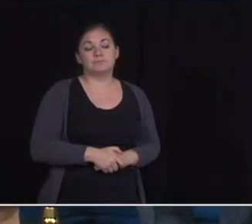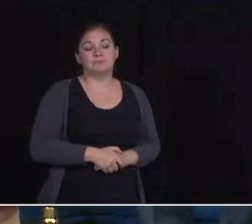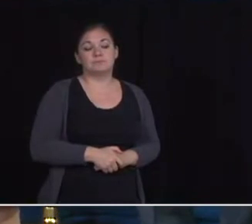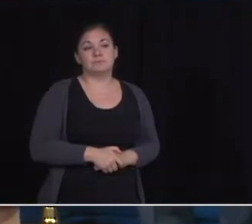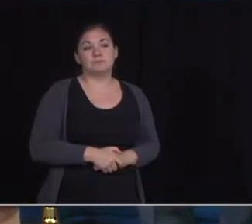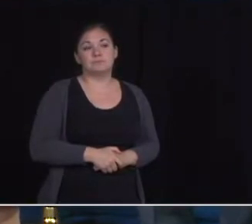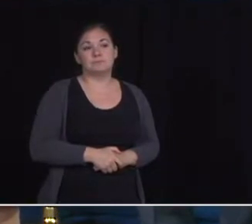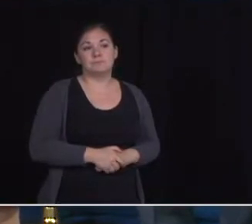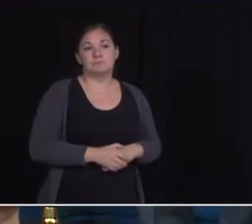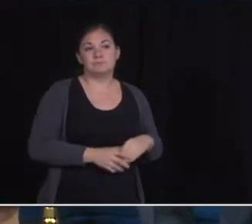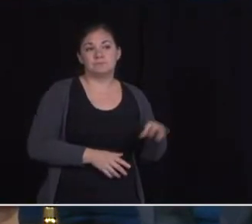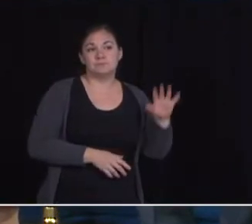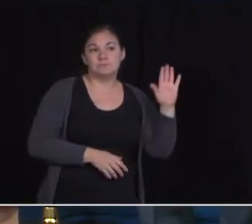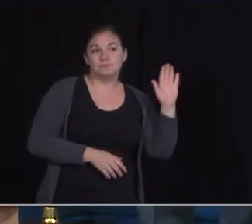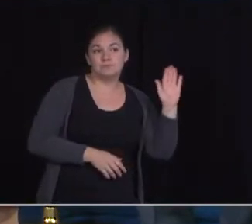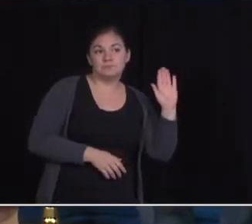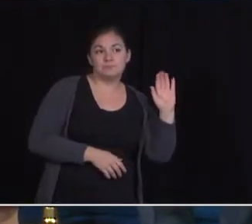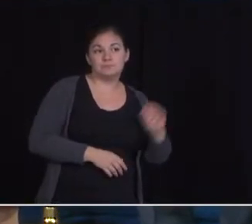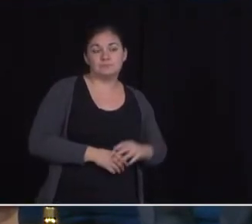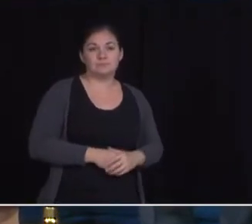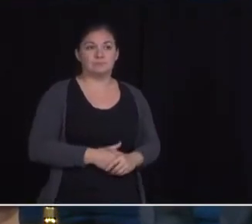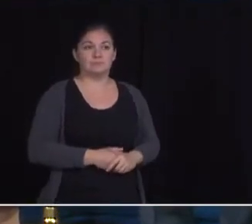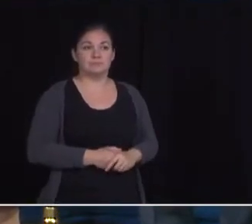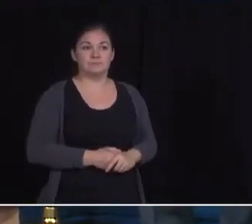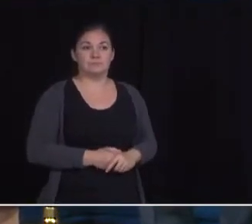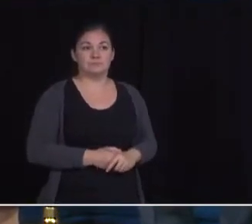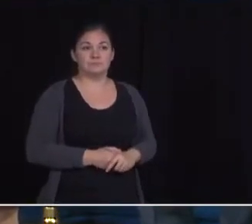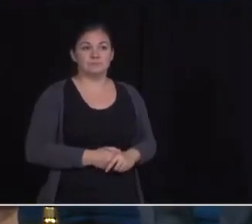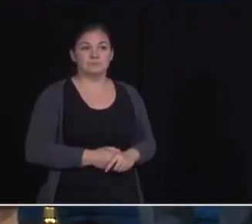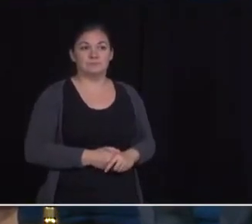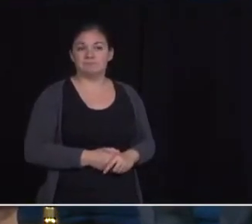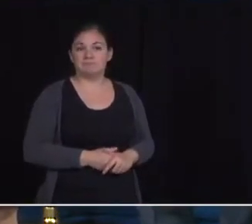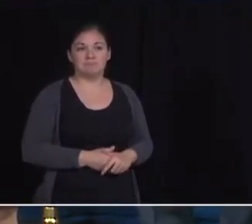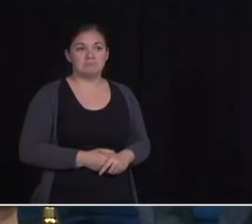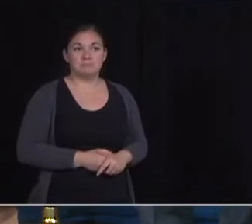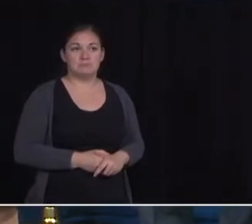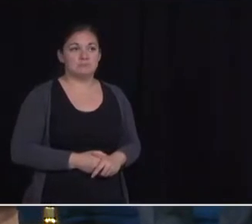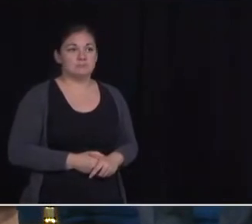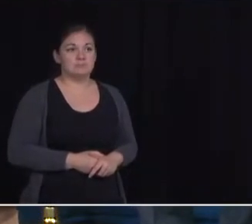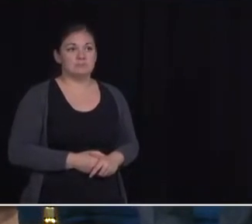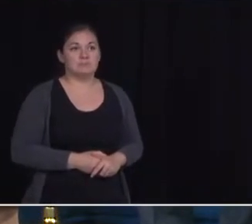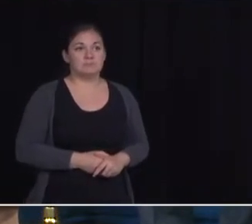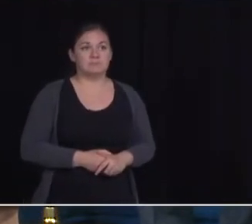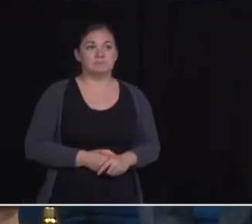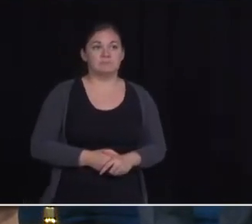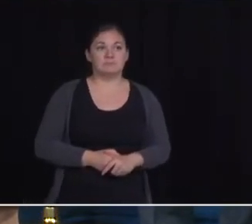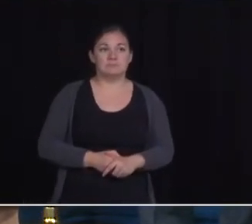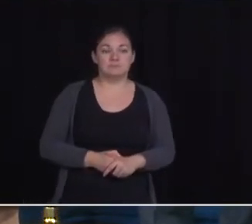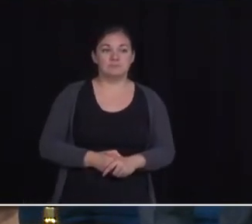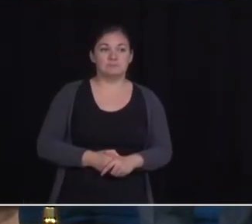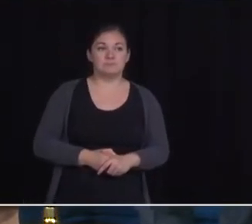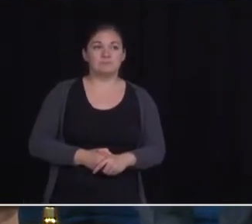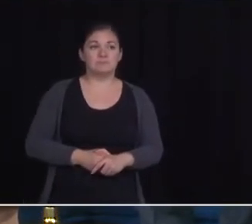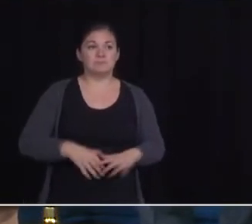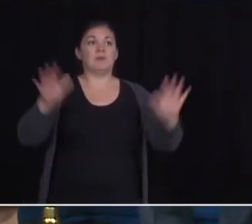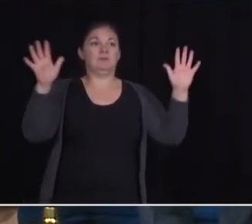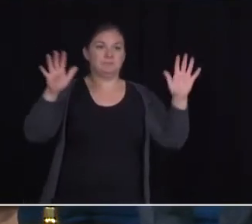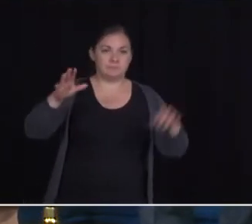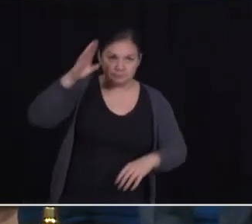Sean? Oh, we'll go to Colin. Please go ahead, Colin. Hi, Colin. Oh, hi, good afternoon,